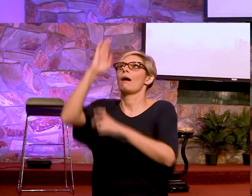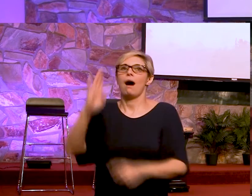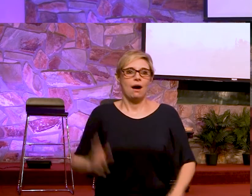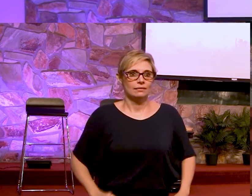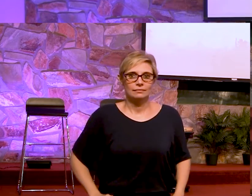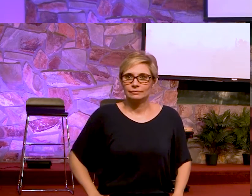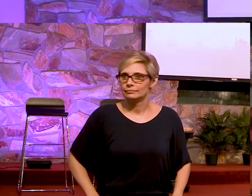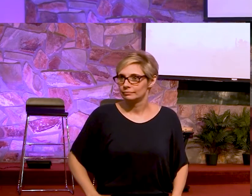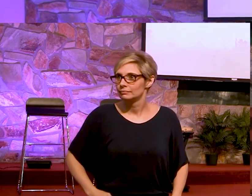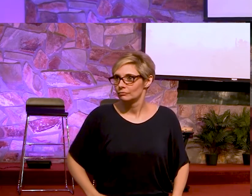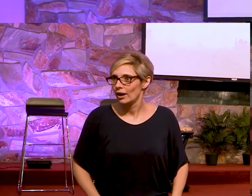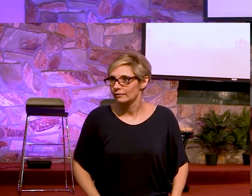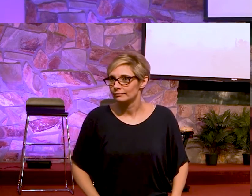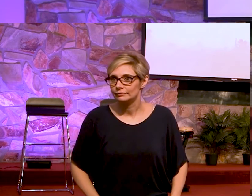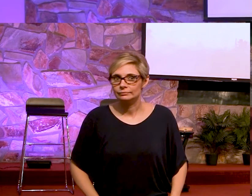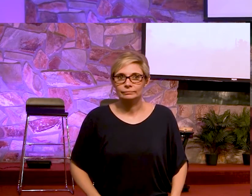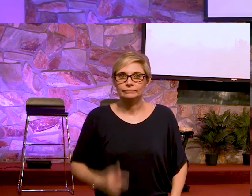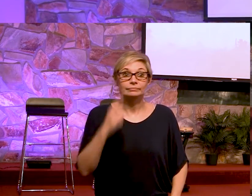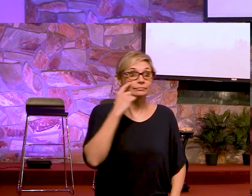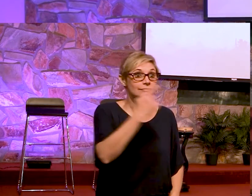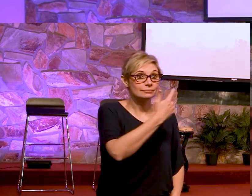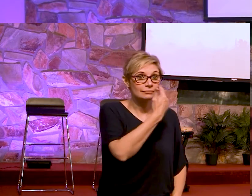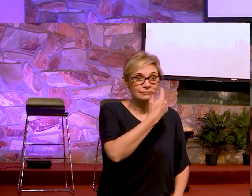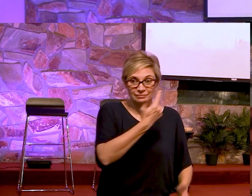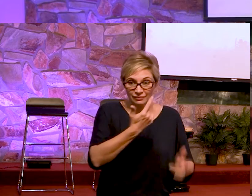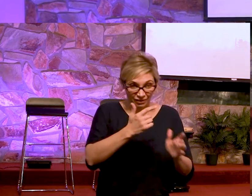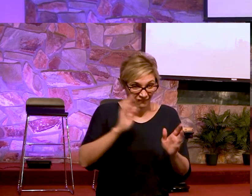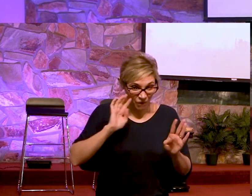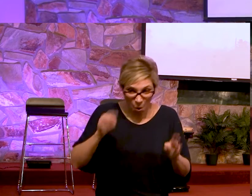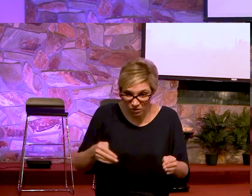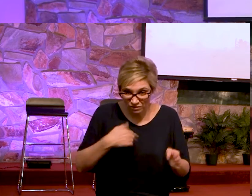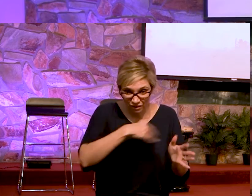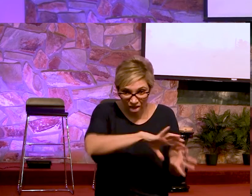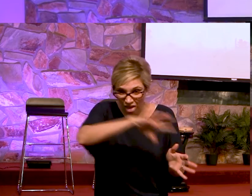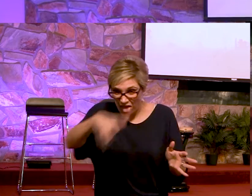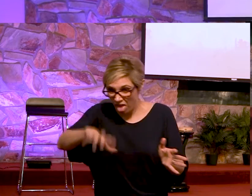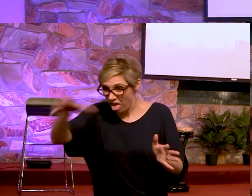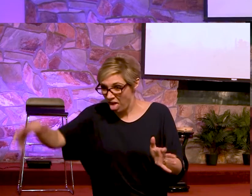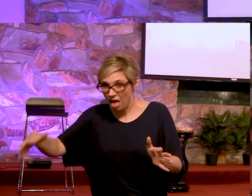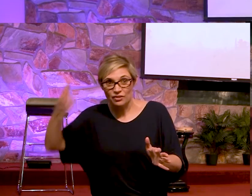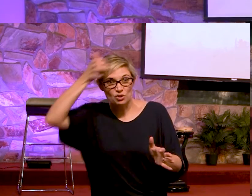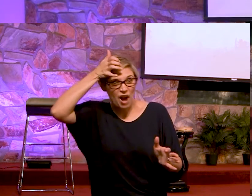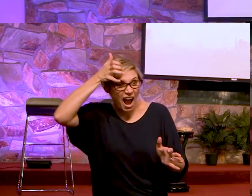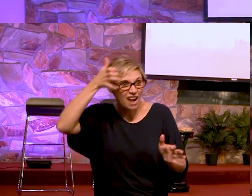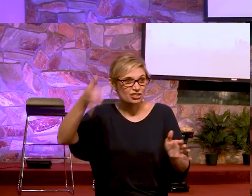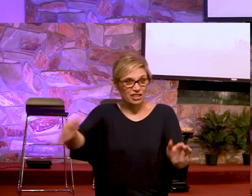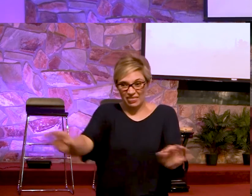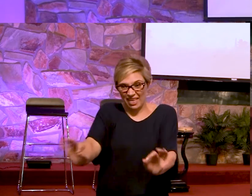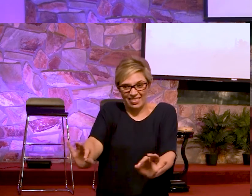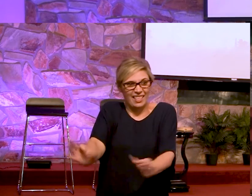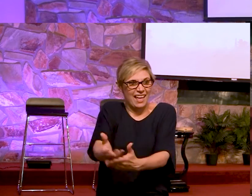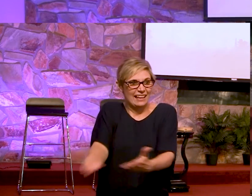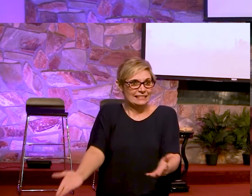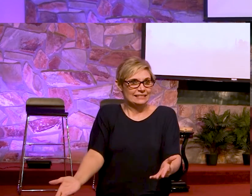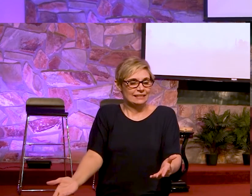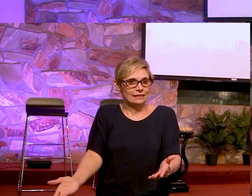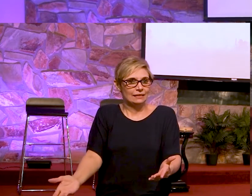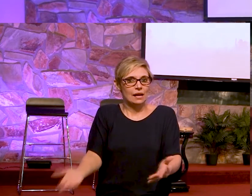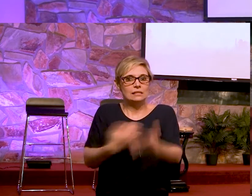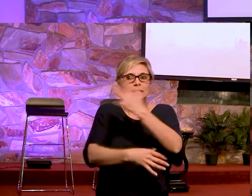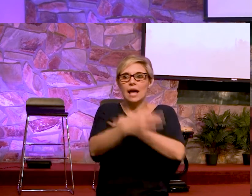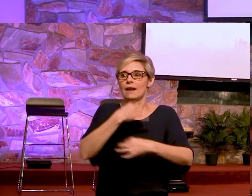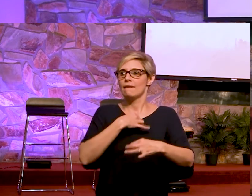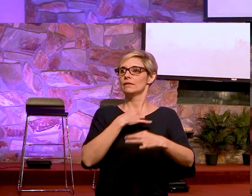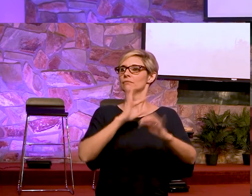Their eyes were focused on the trash instead of focusing on what God had called them to